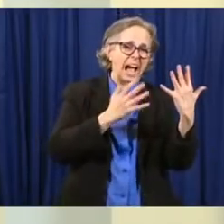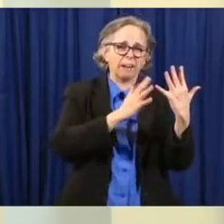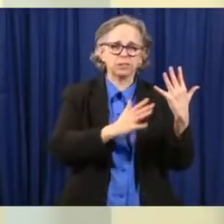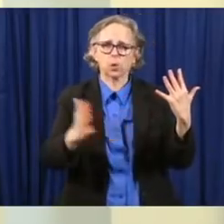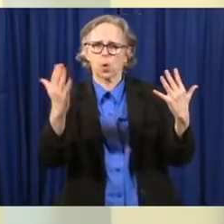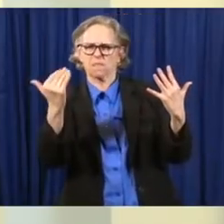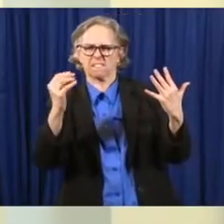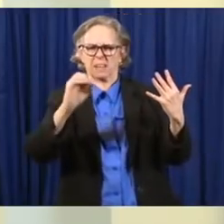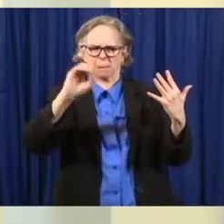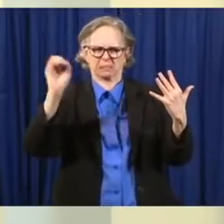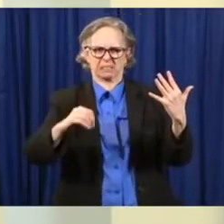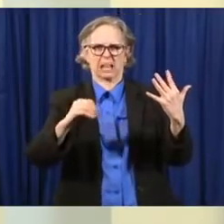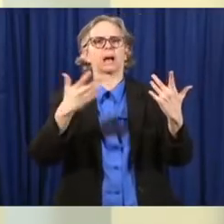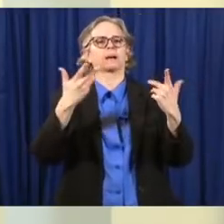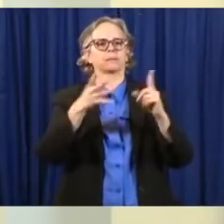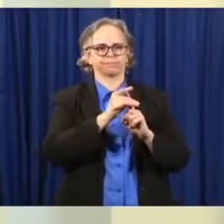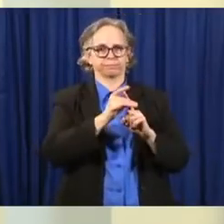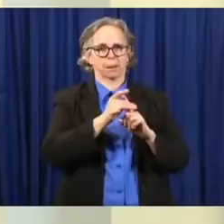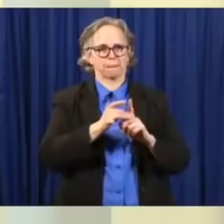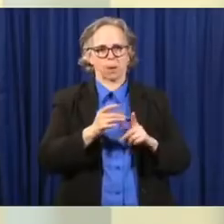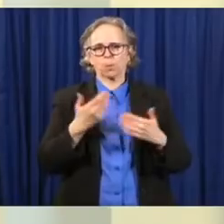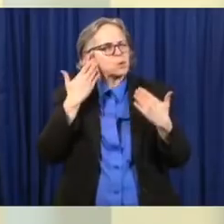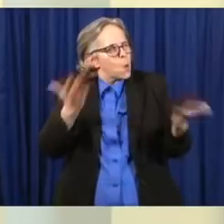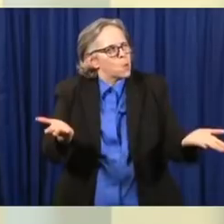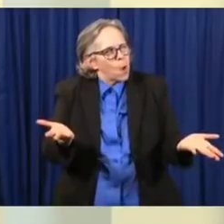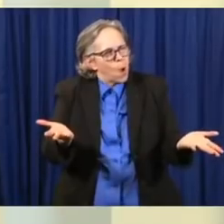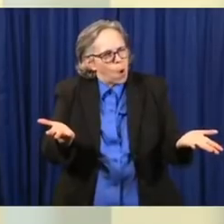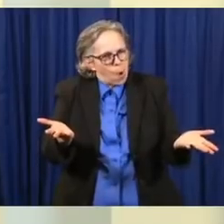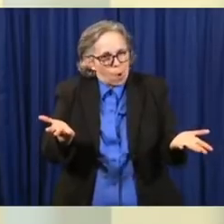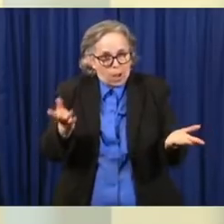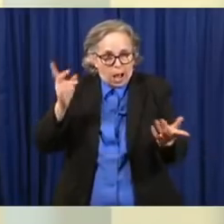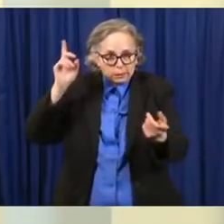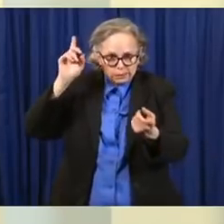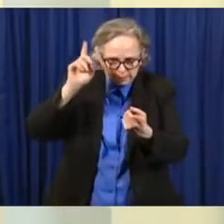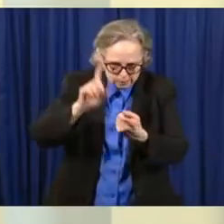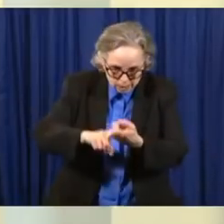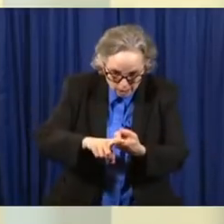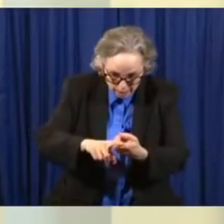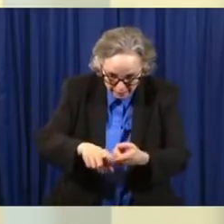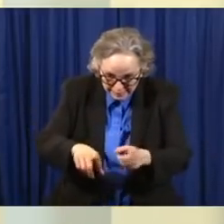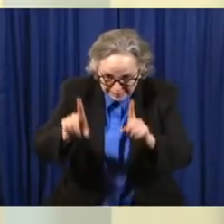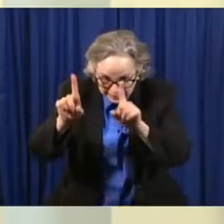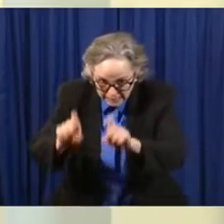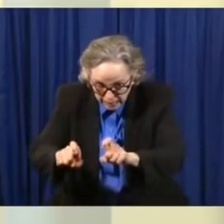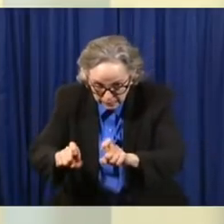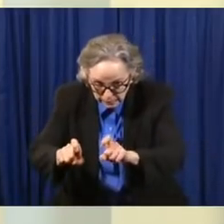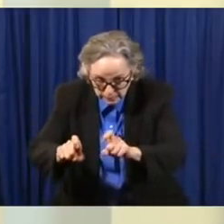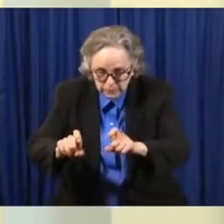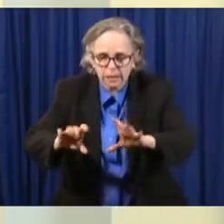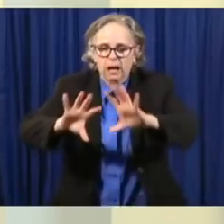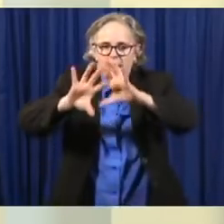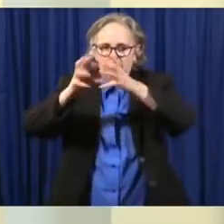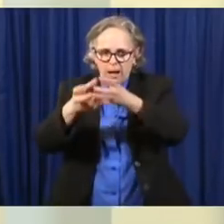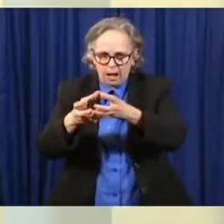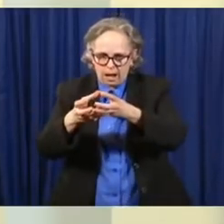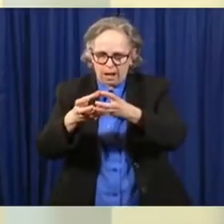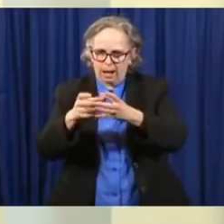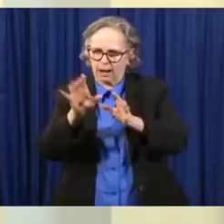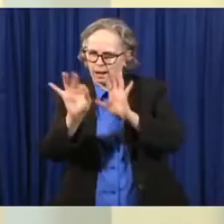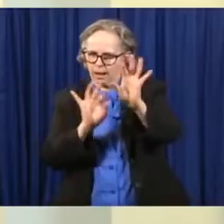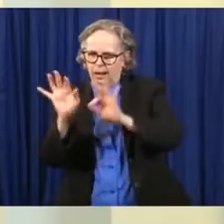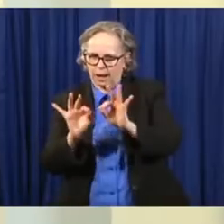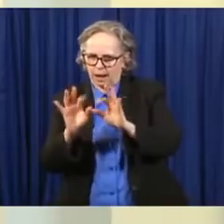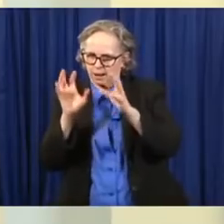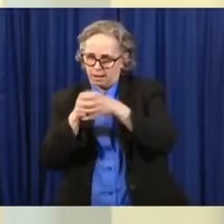one will know until we can test a representative sample of Ohioans, which is what we're attempting to do with